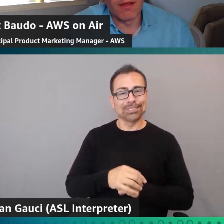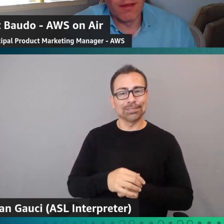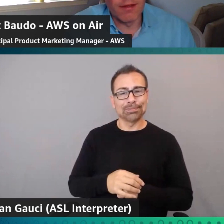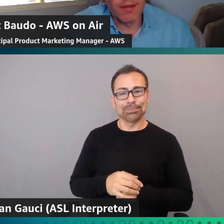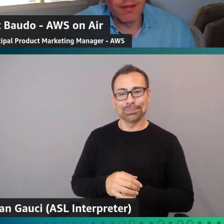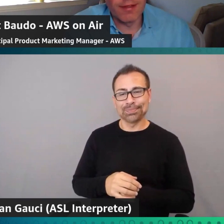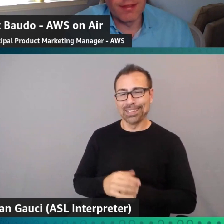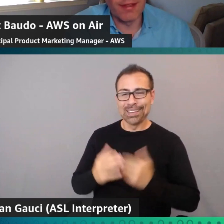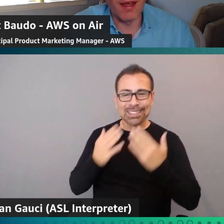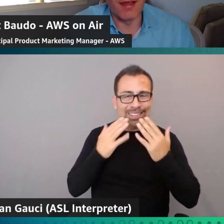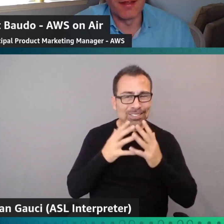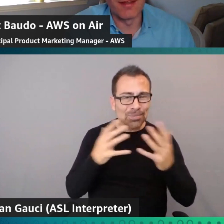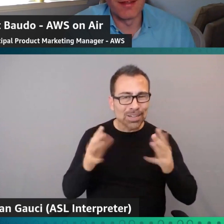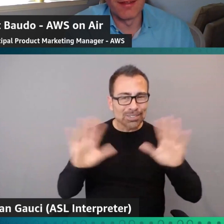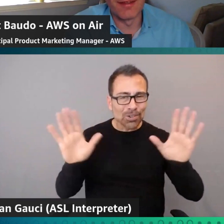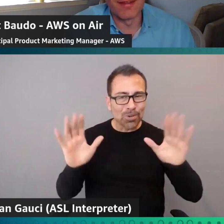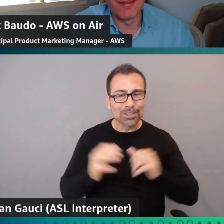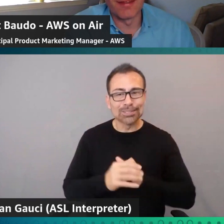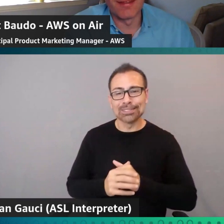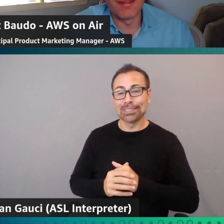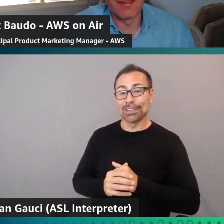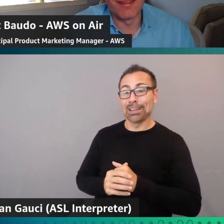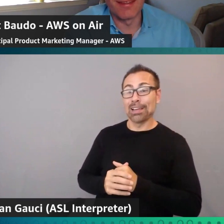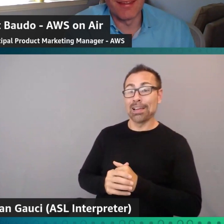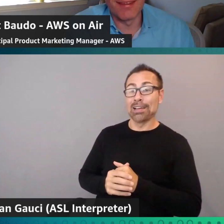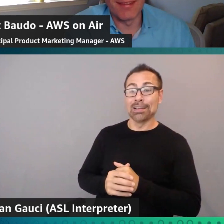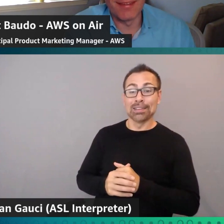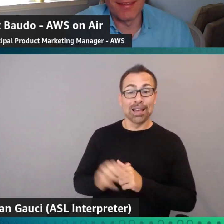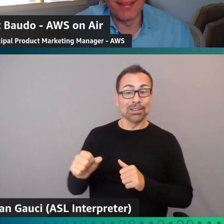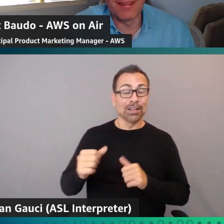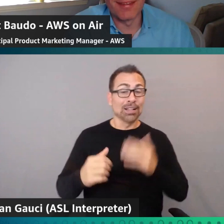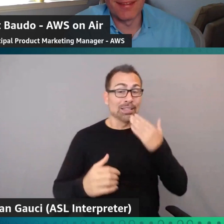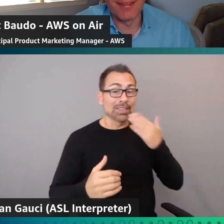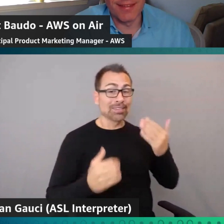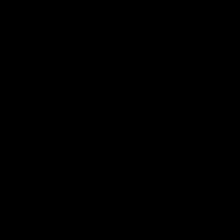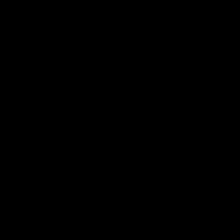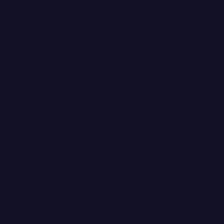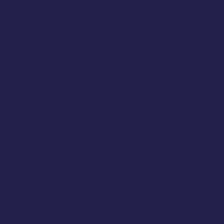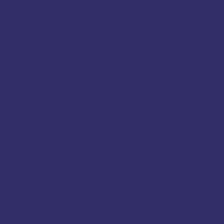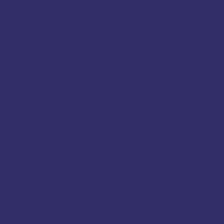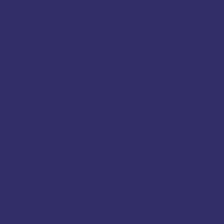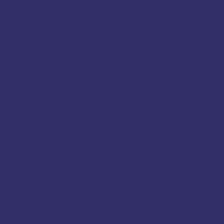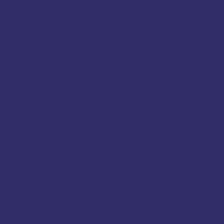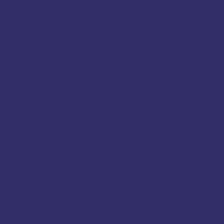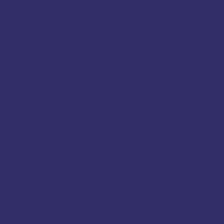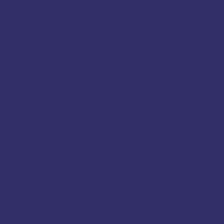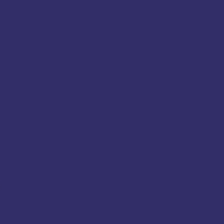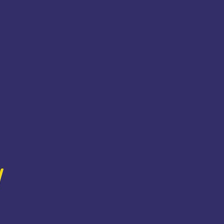so much, everyone. Thank you. Yeah. Take care. Have a happy Earth Day and a wonderful weekend. Thank you. Bye.